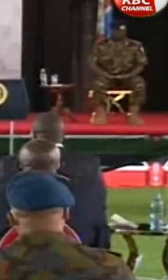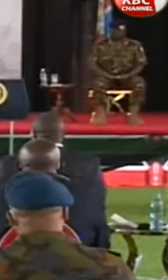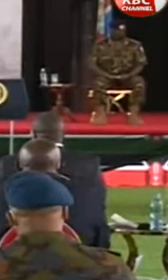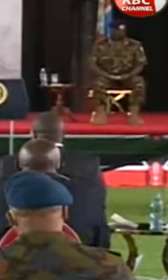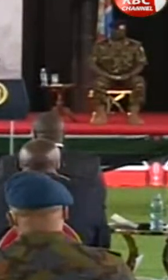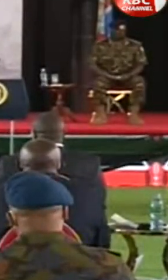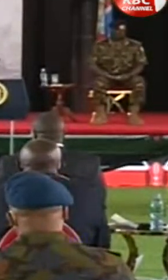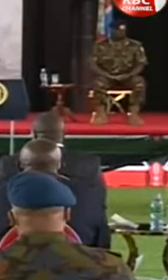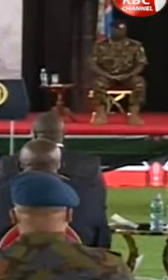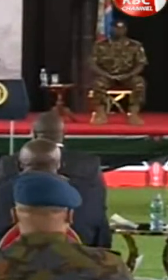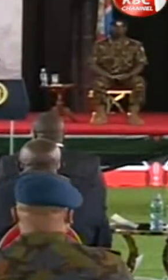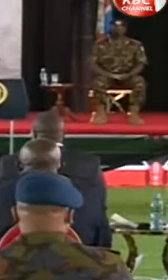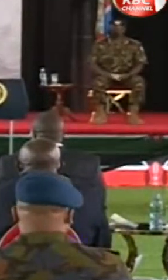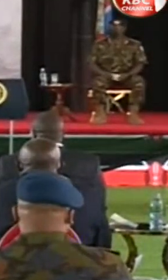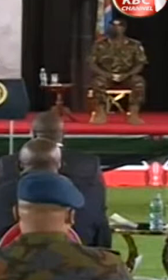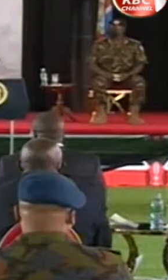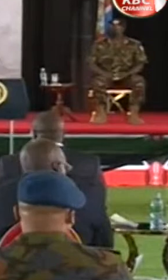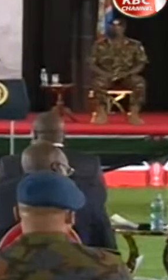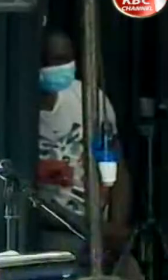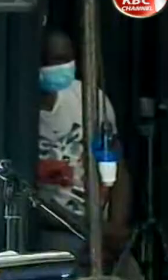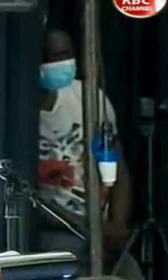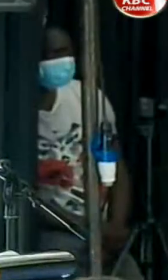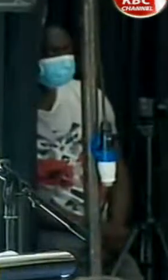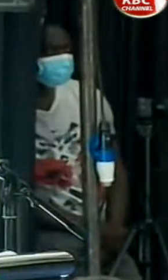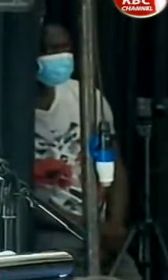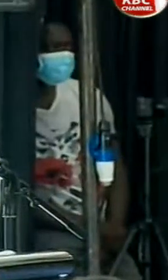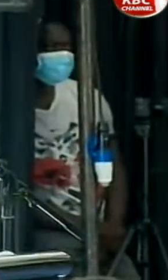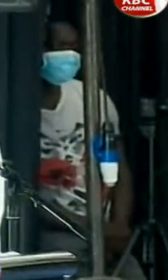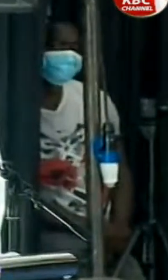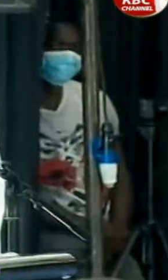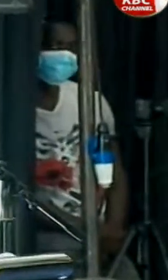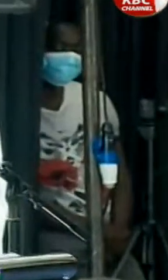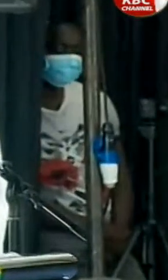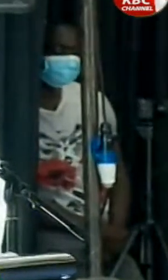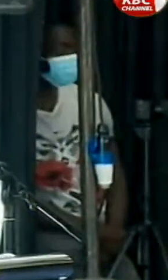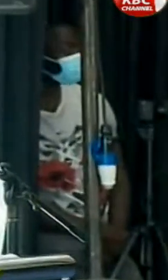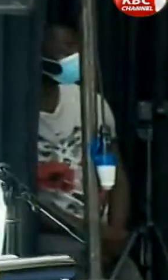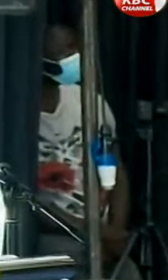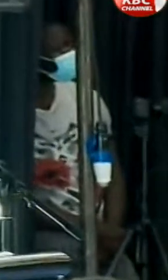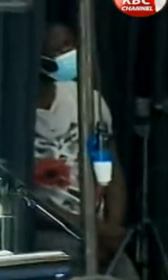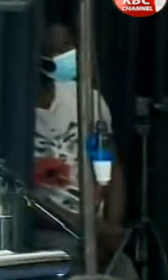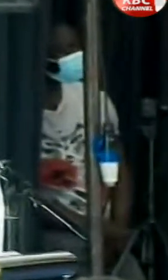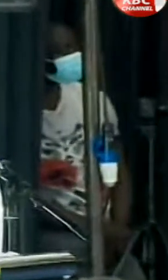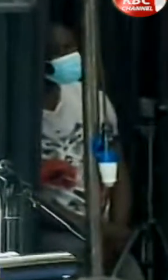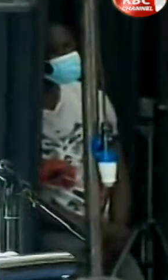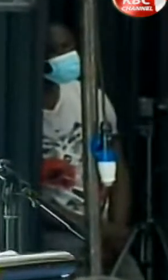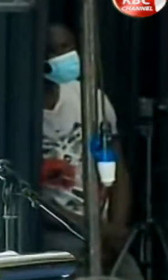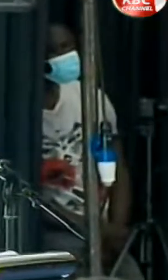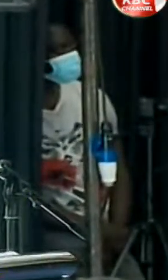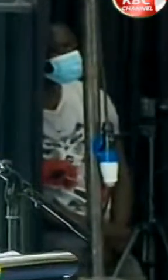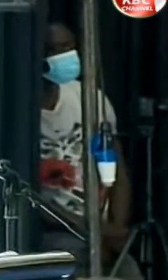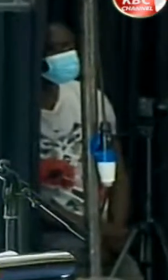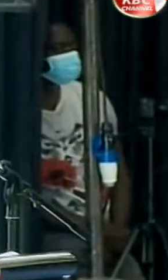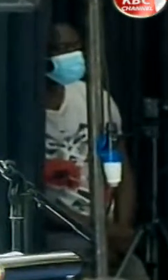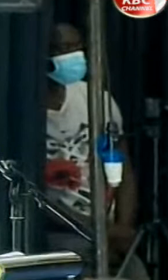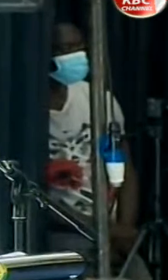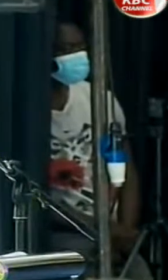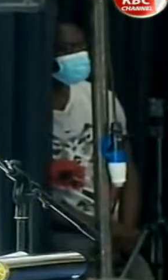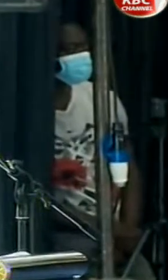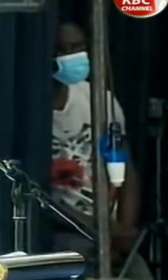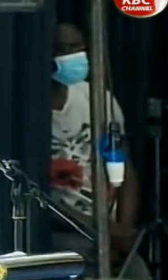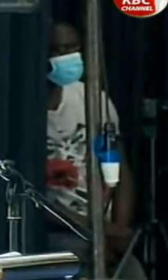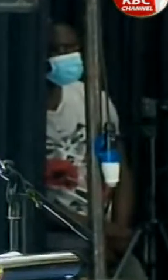laying ceremony. To start us right off, Your Excellency, we are going to have a 10-minute video that